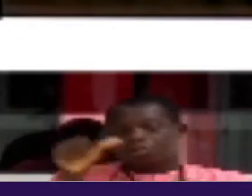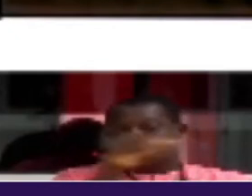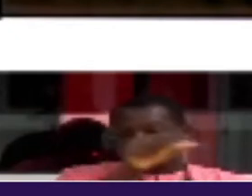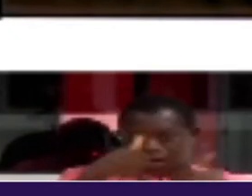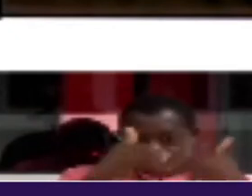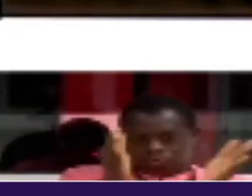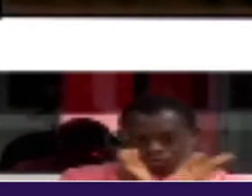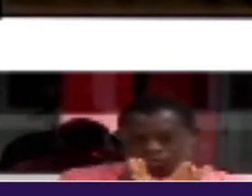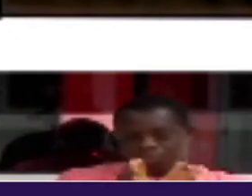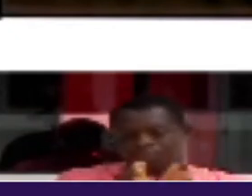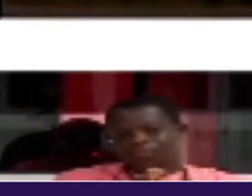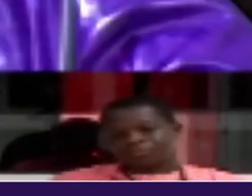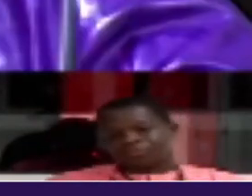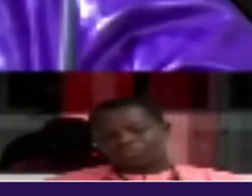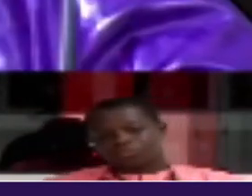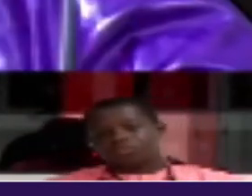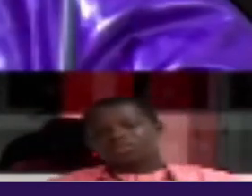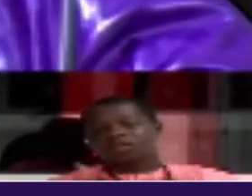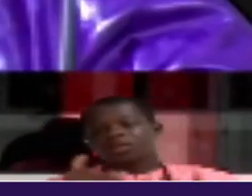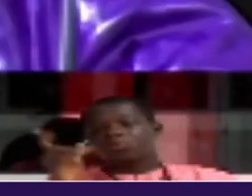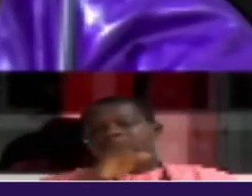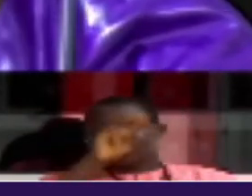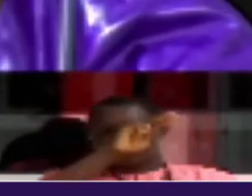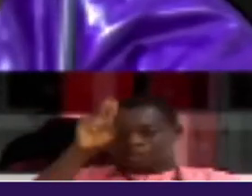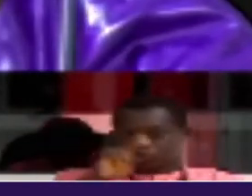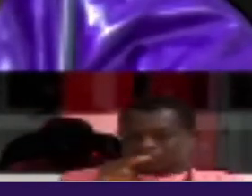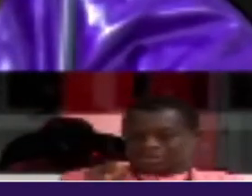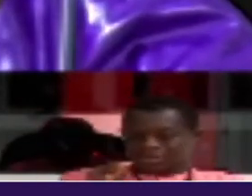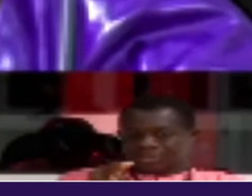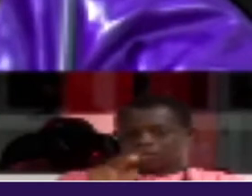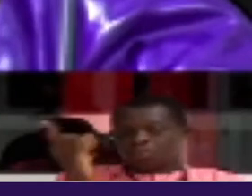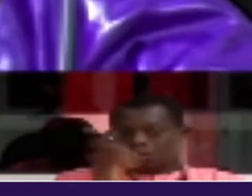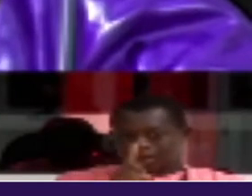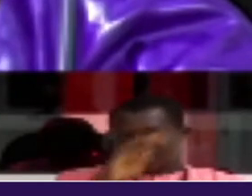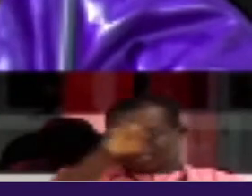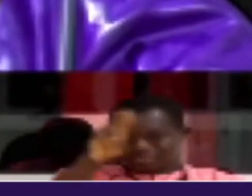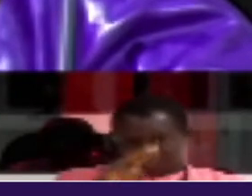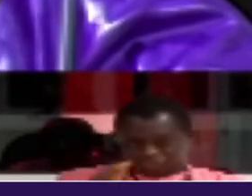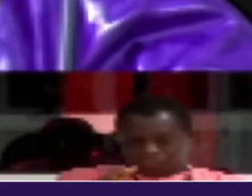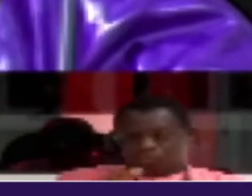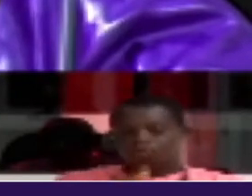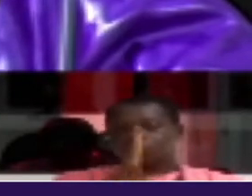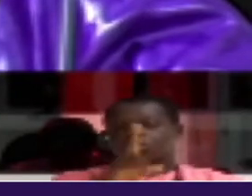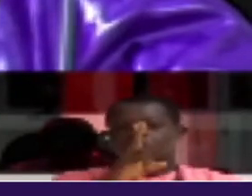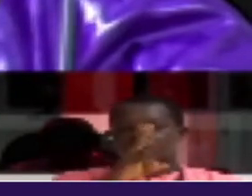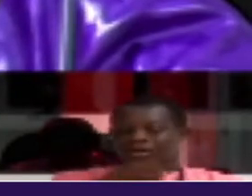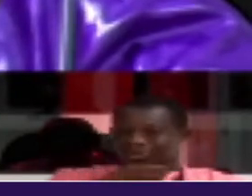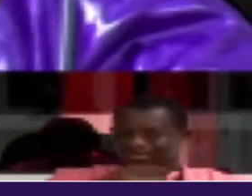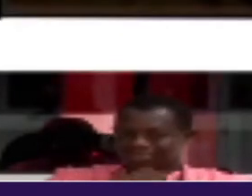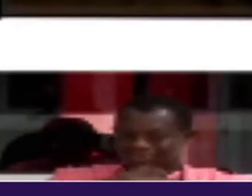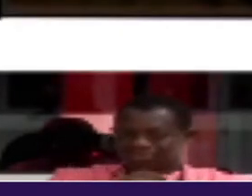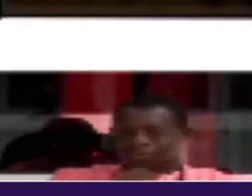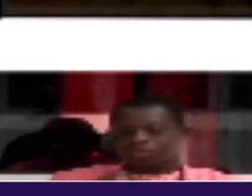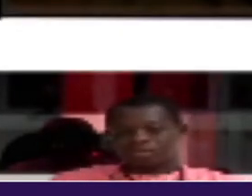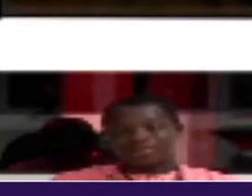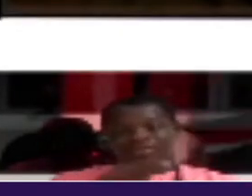So what is the nationality or the nationalities of those who conducted the training?